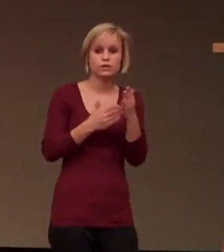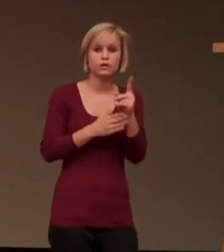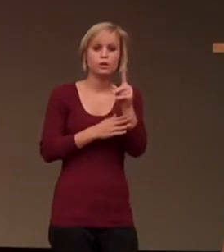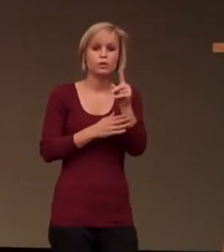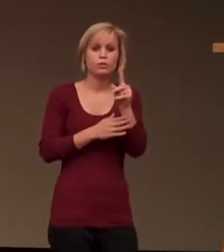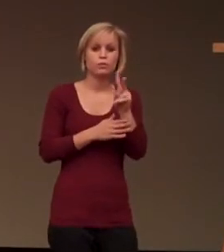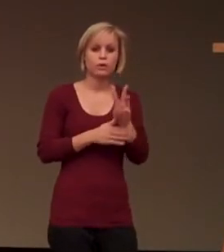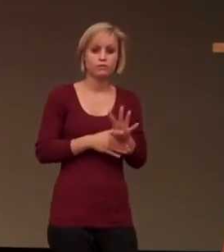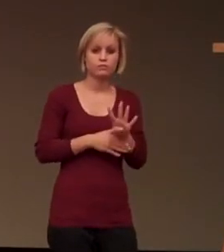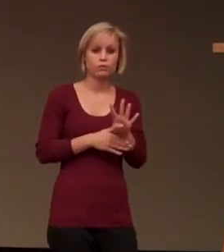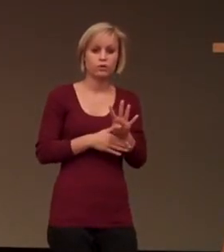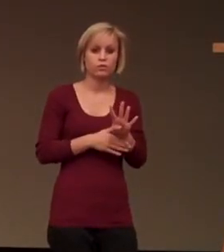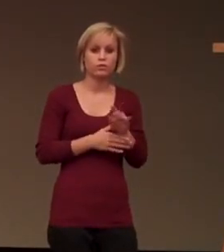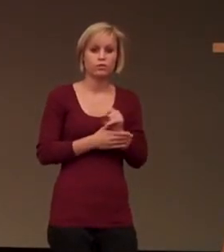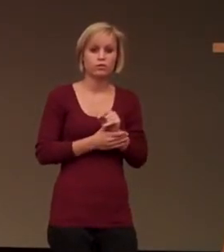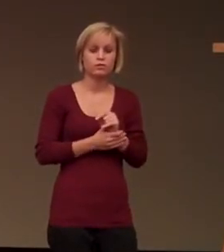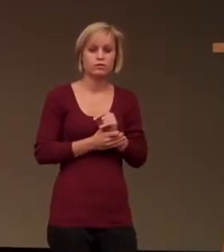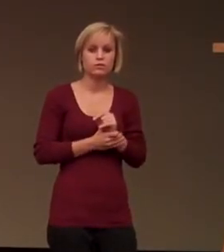the size.